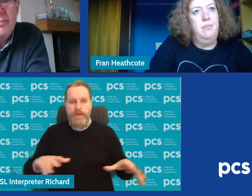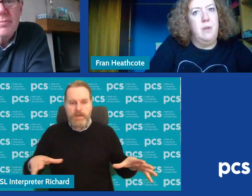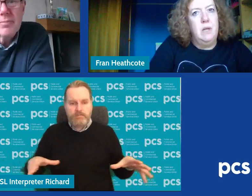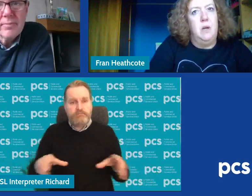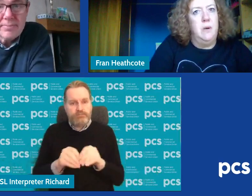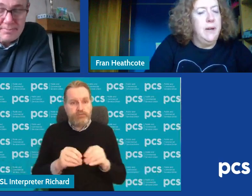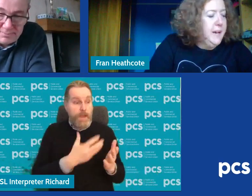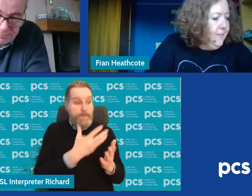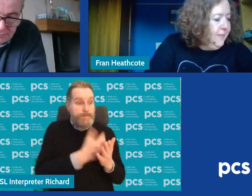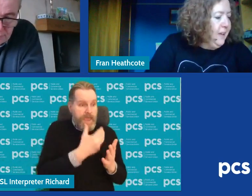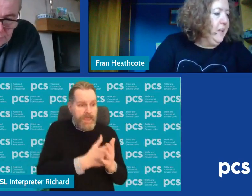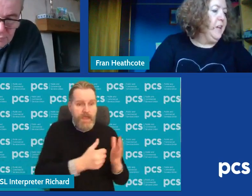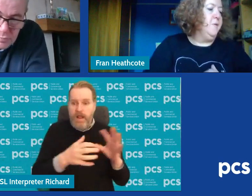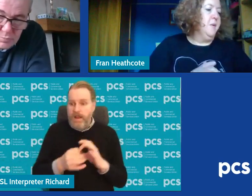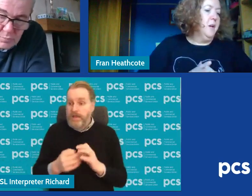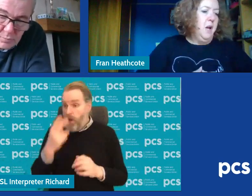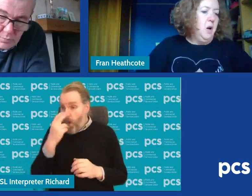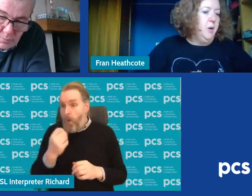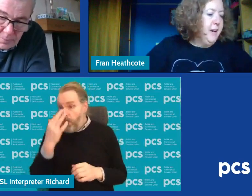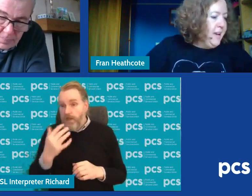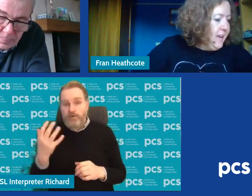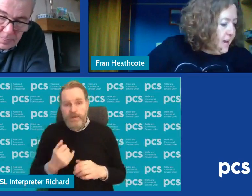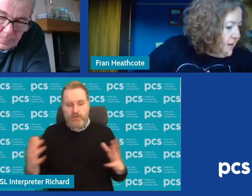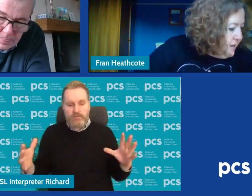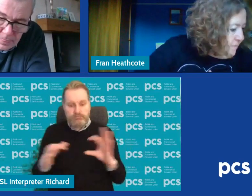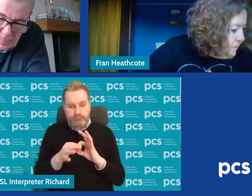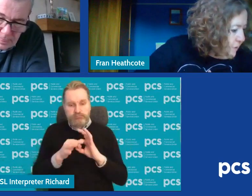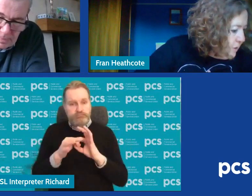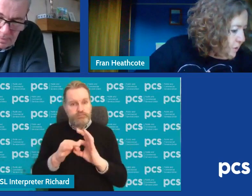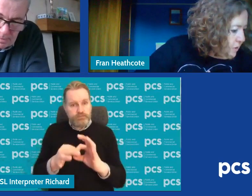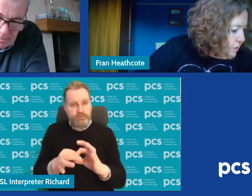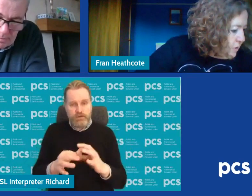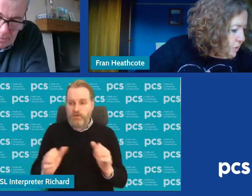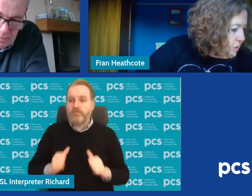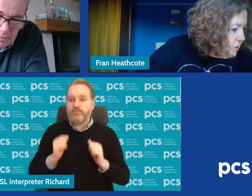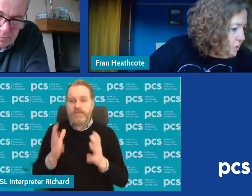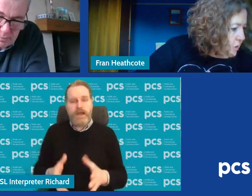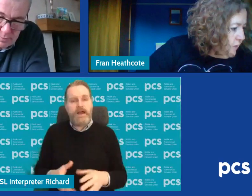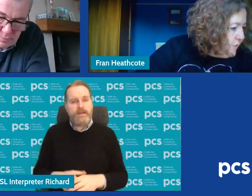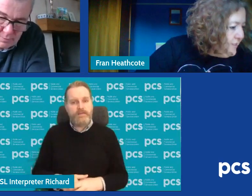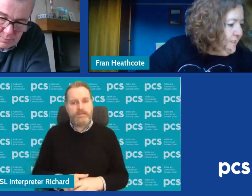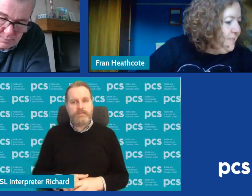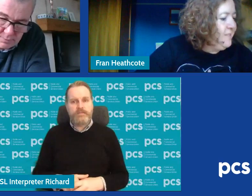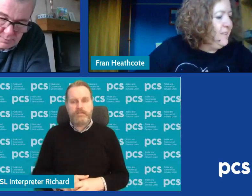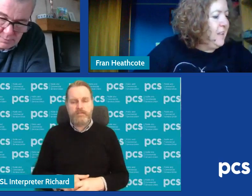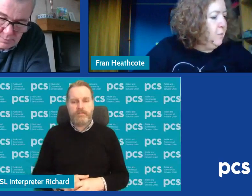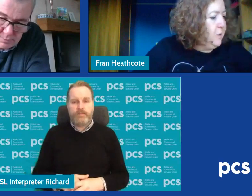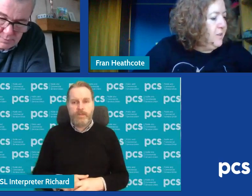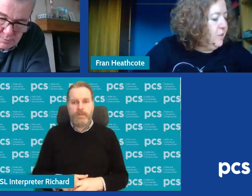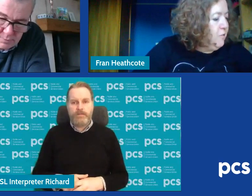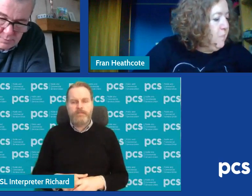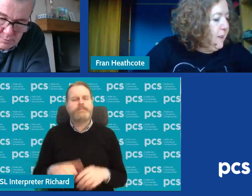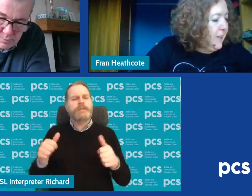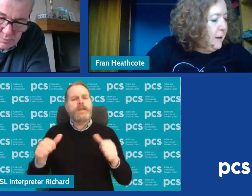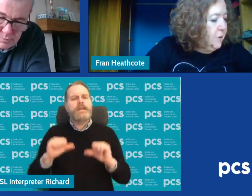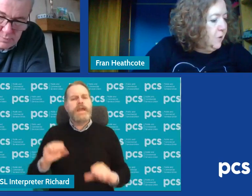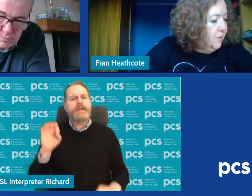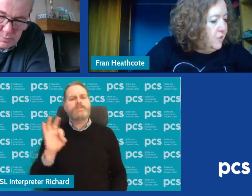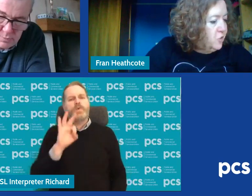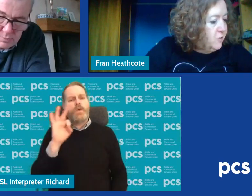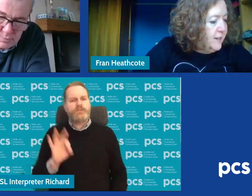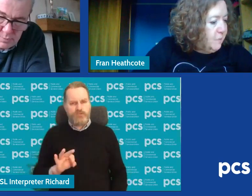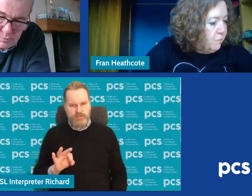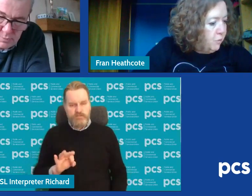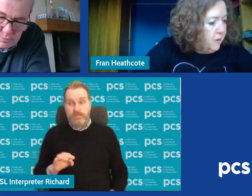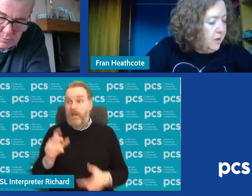Okay, thank you. Okay, If a decent settlement is agreed by the Cabinet